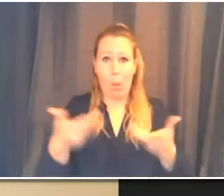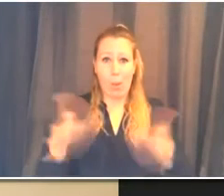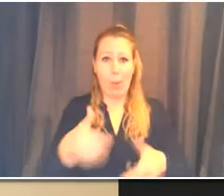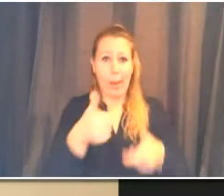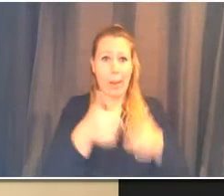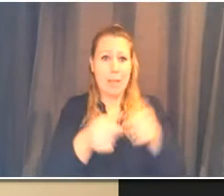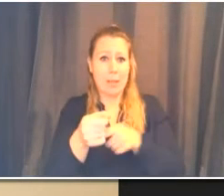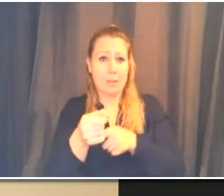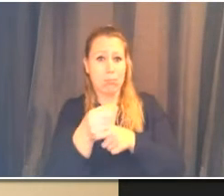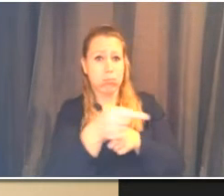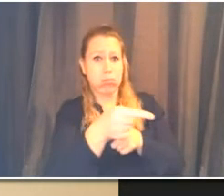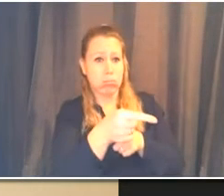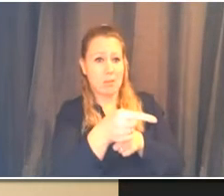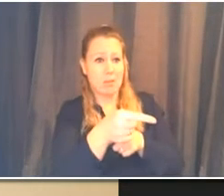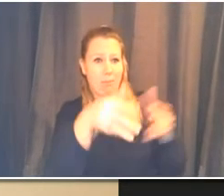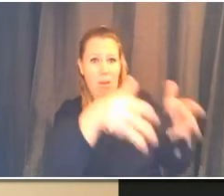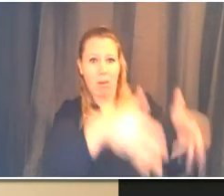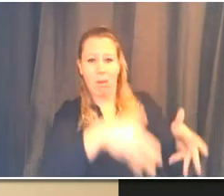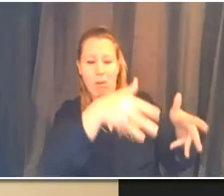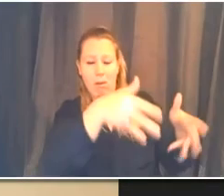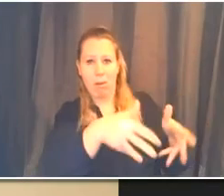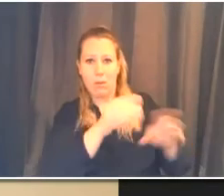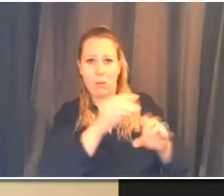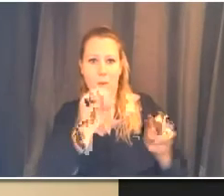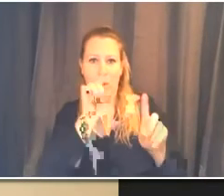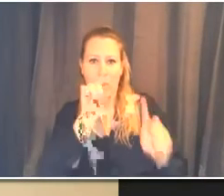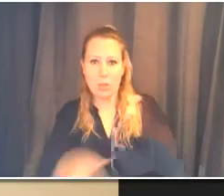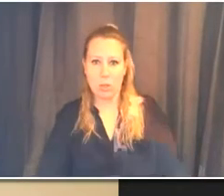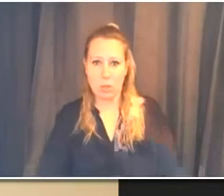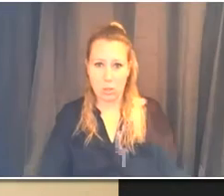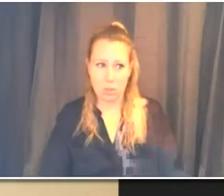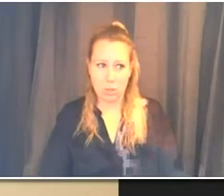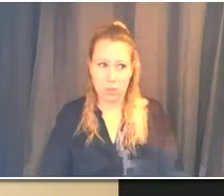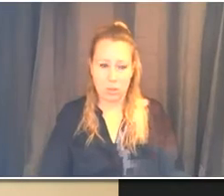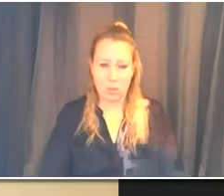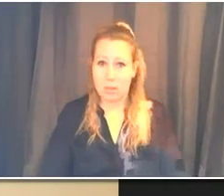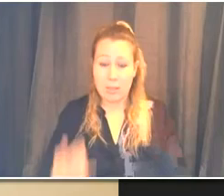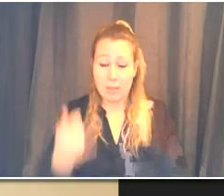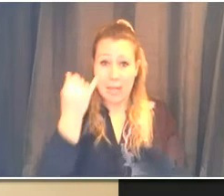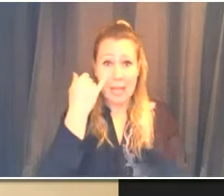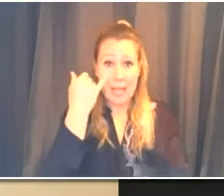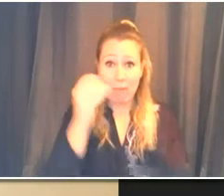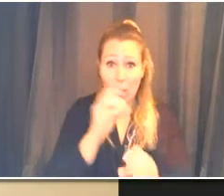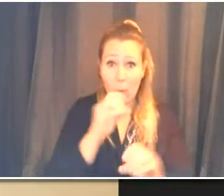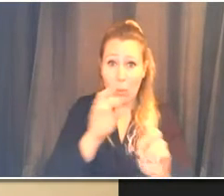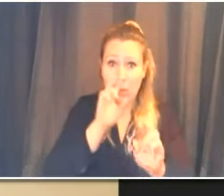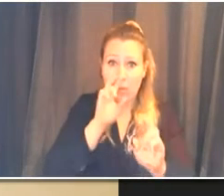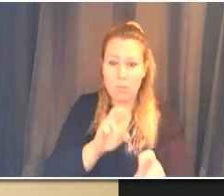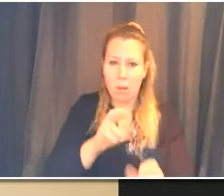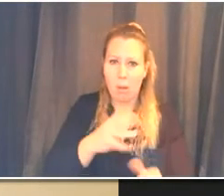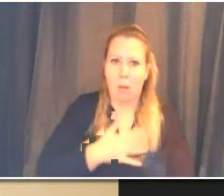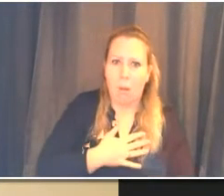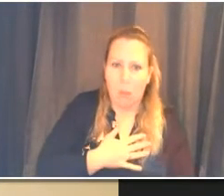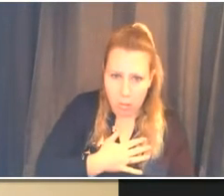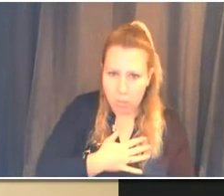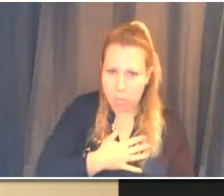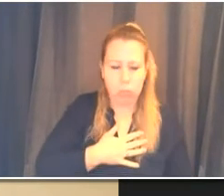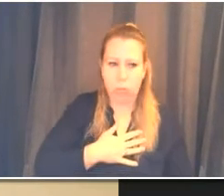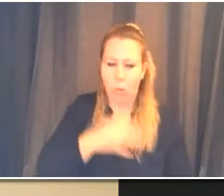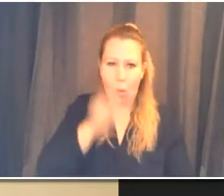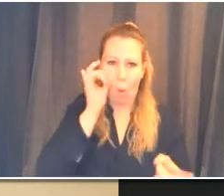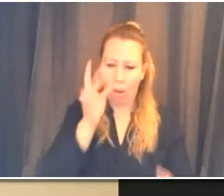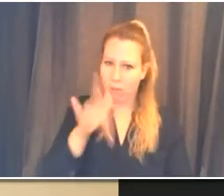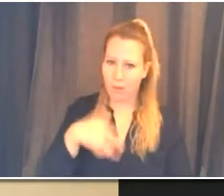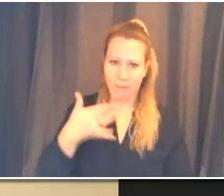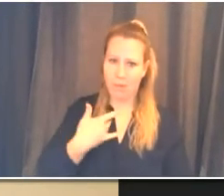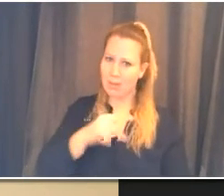neighborhood police and ncos uh and I know that they're not specifically trained in DV um but one of